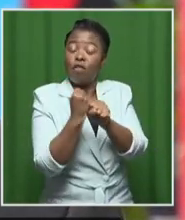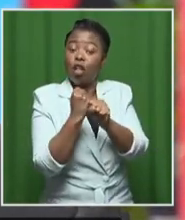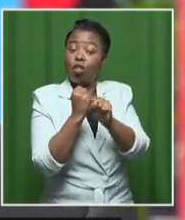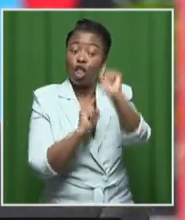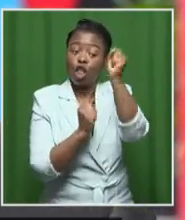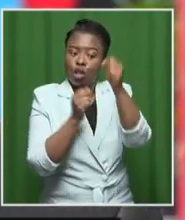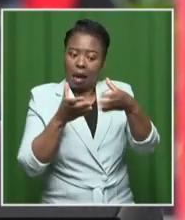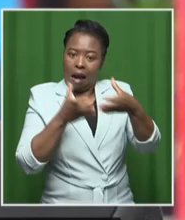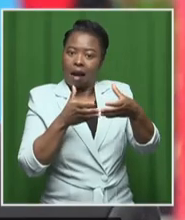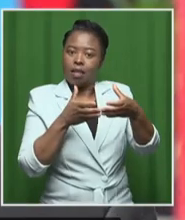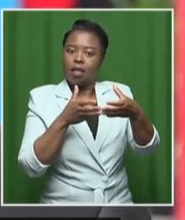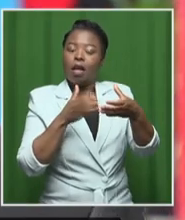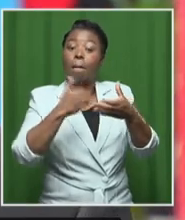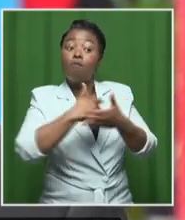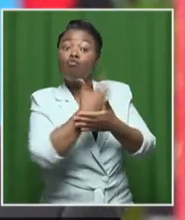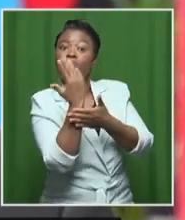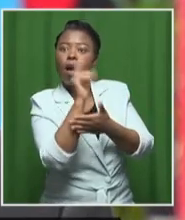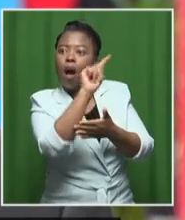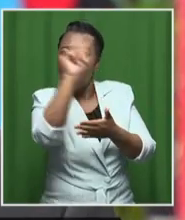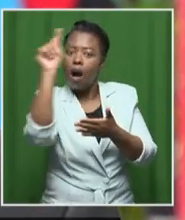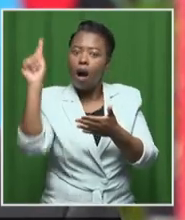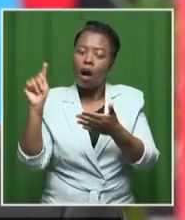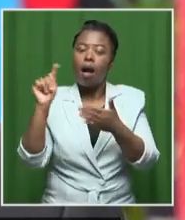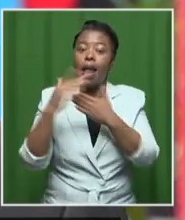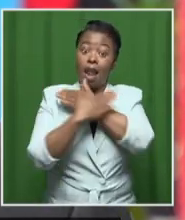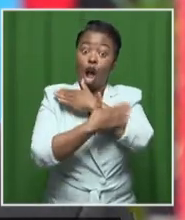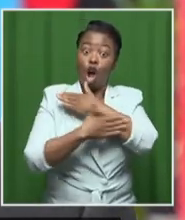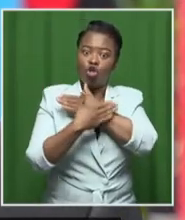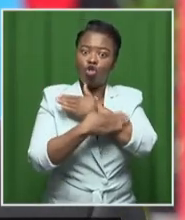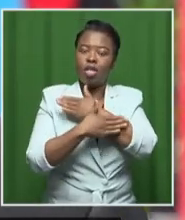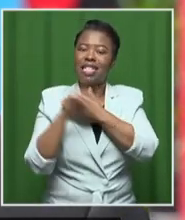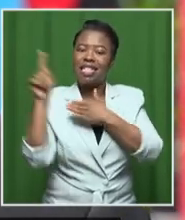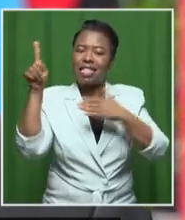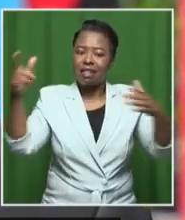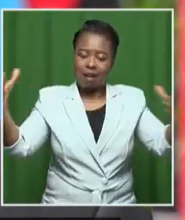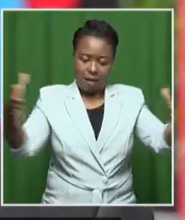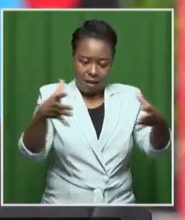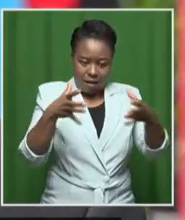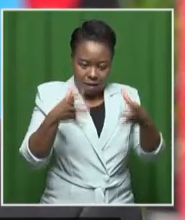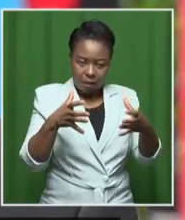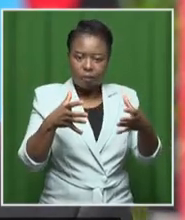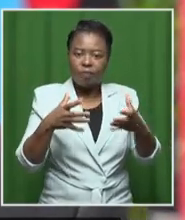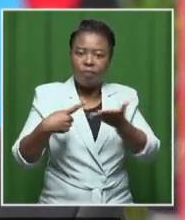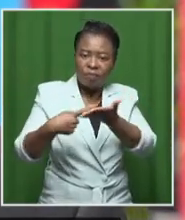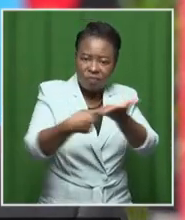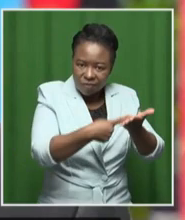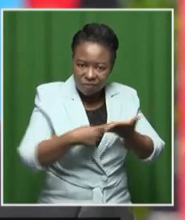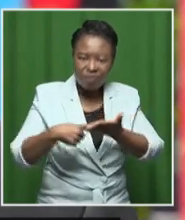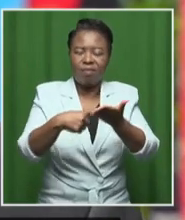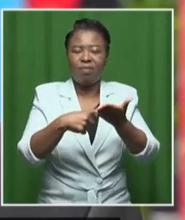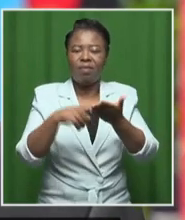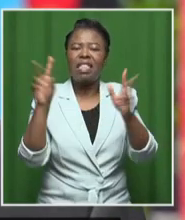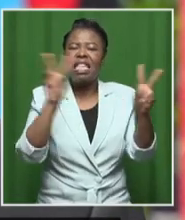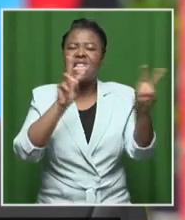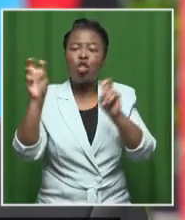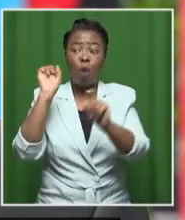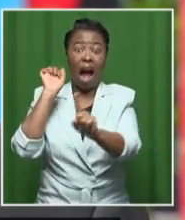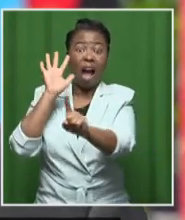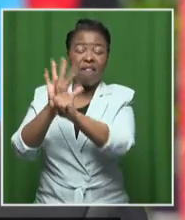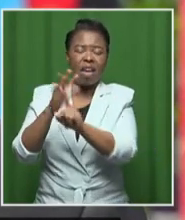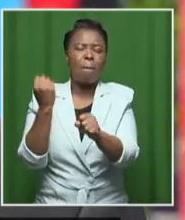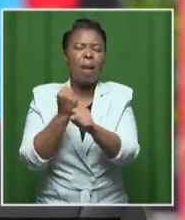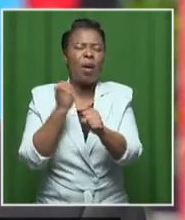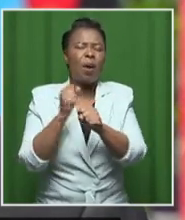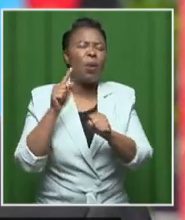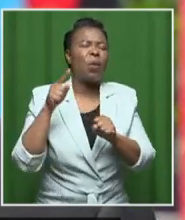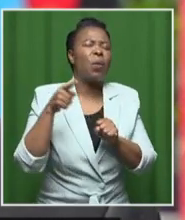industry across the BRICS nations, they would sit down, look at the real issues that affect the manufacturing, how